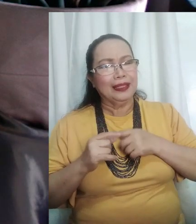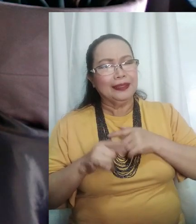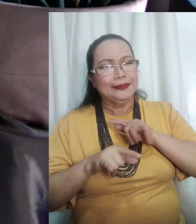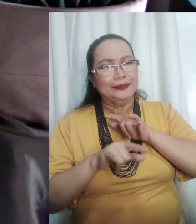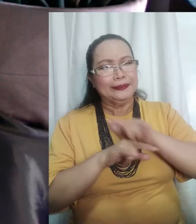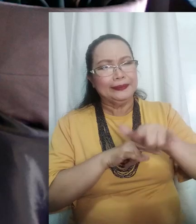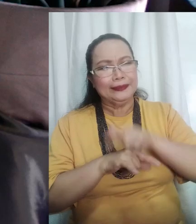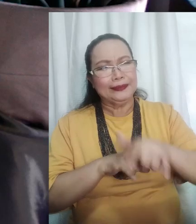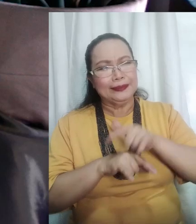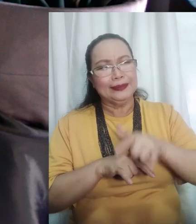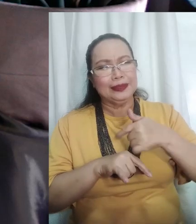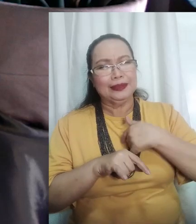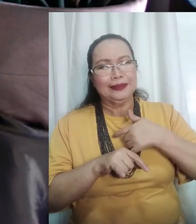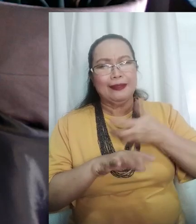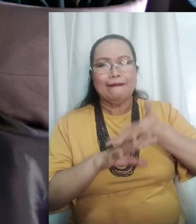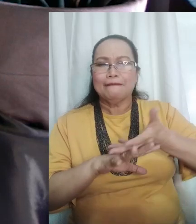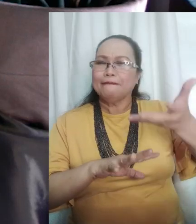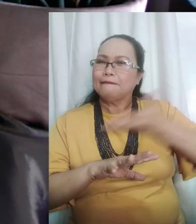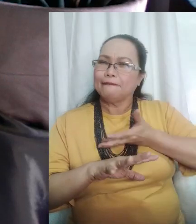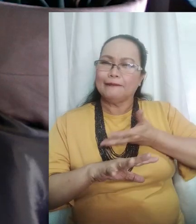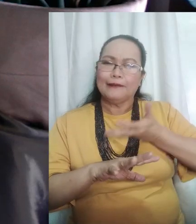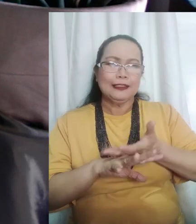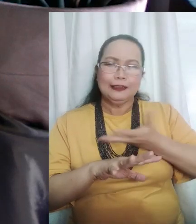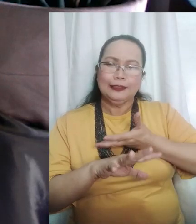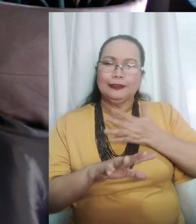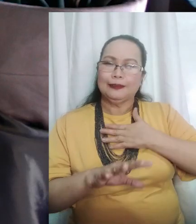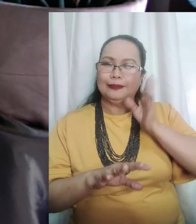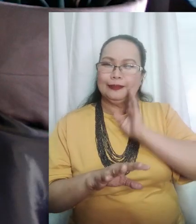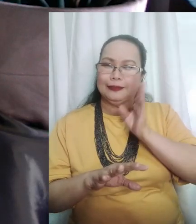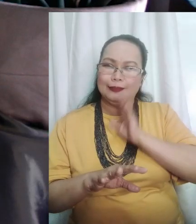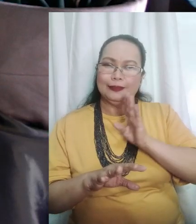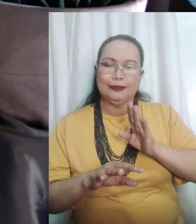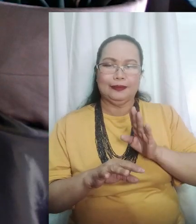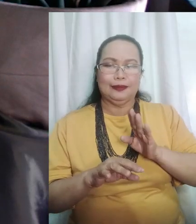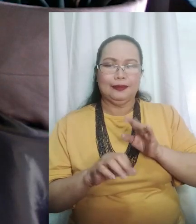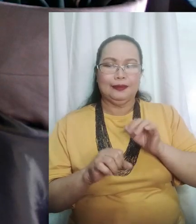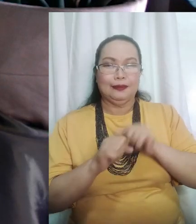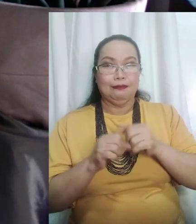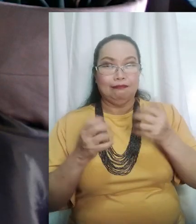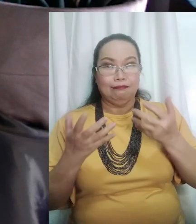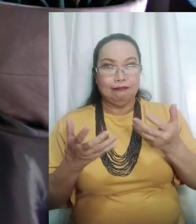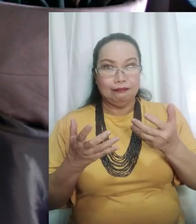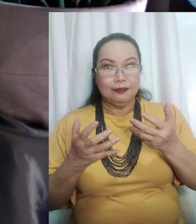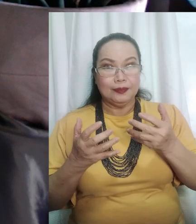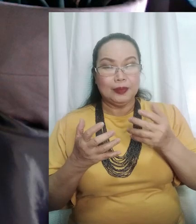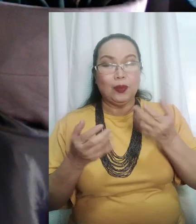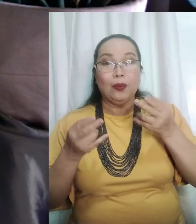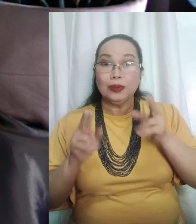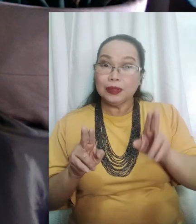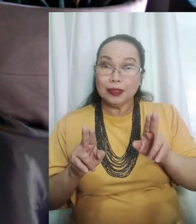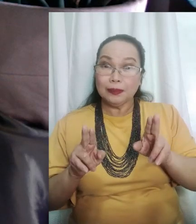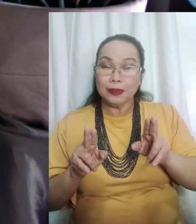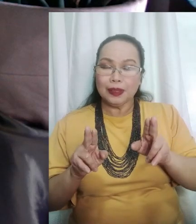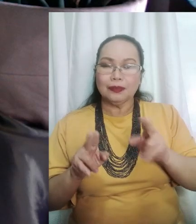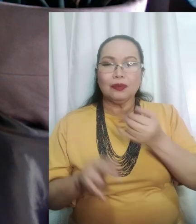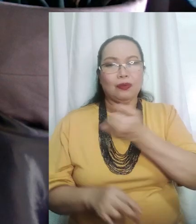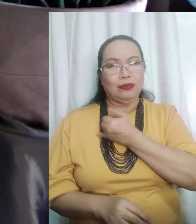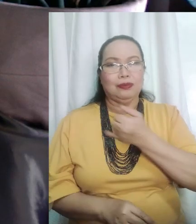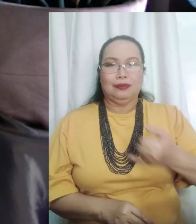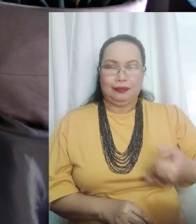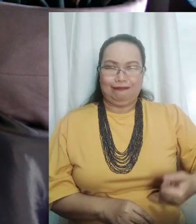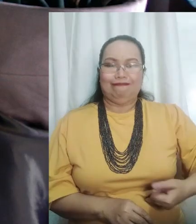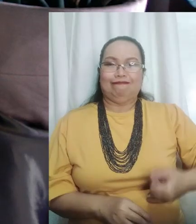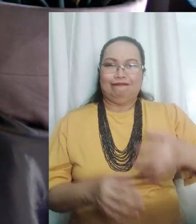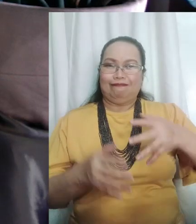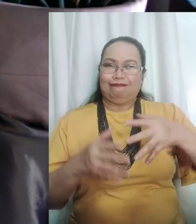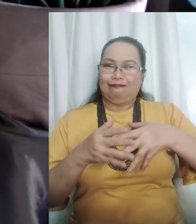all he had and all that he had owned. What the text show, however, is that the